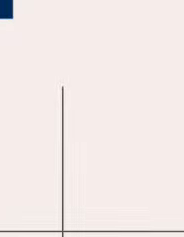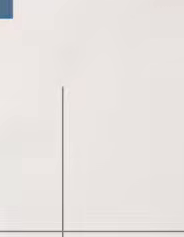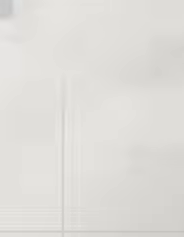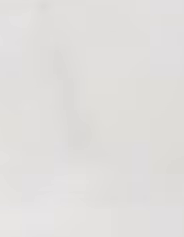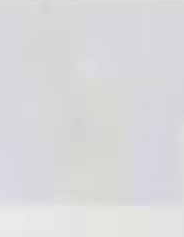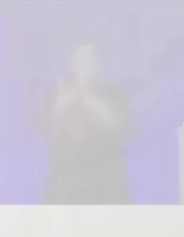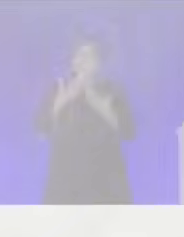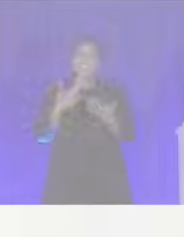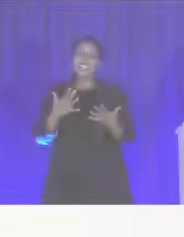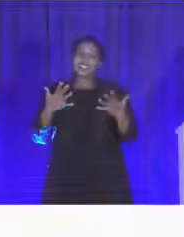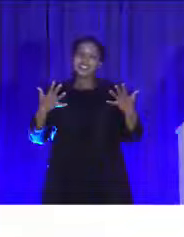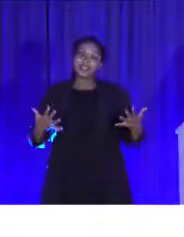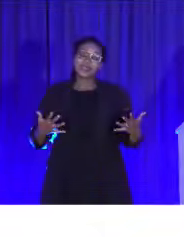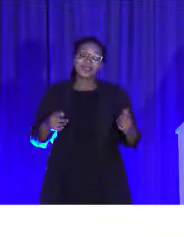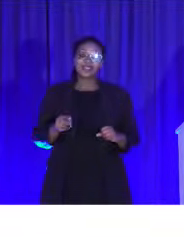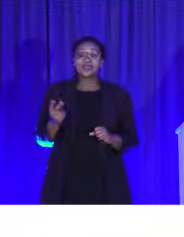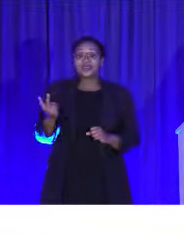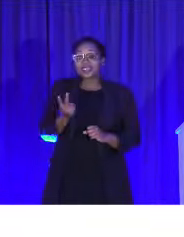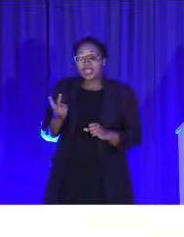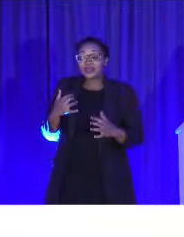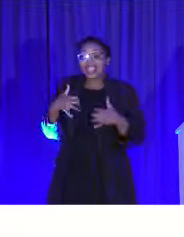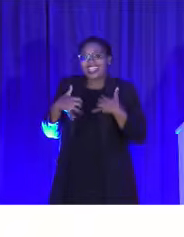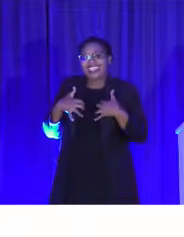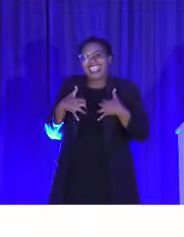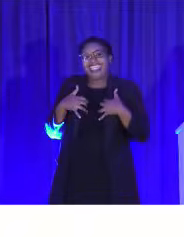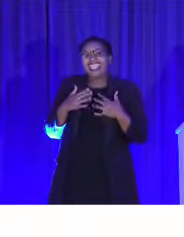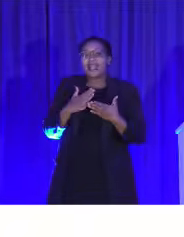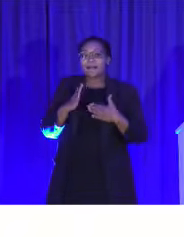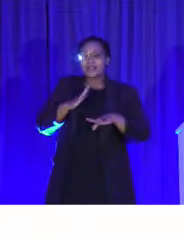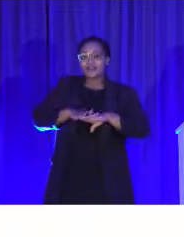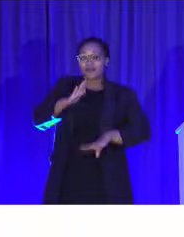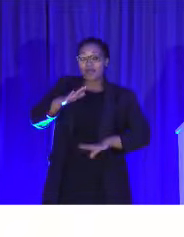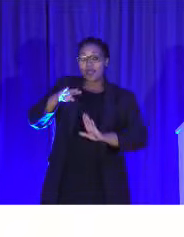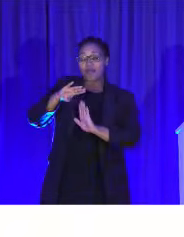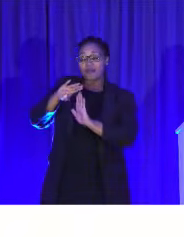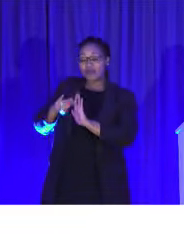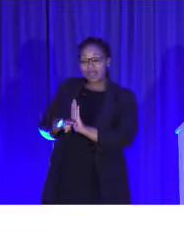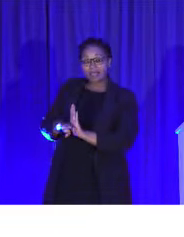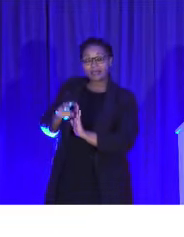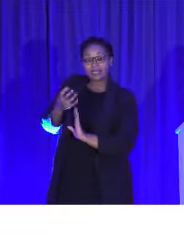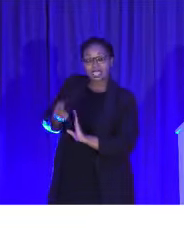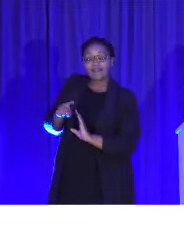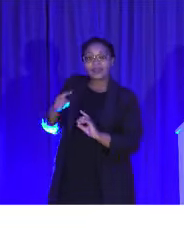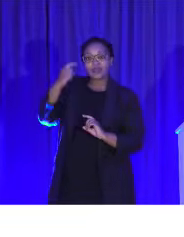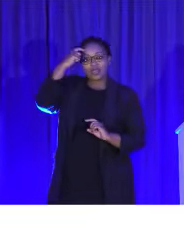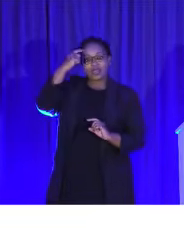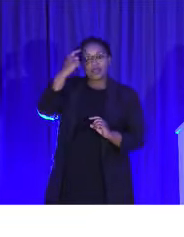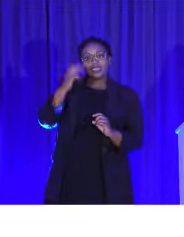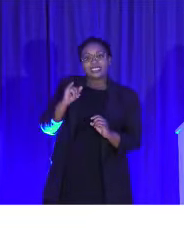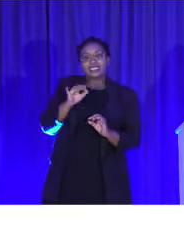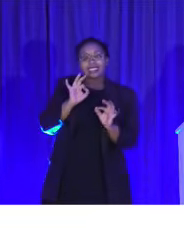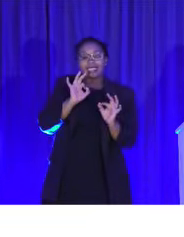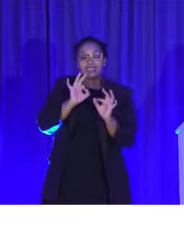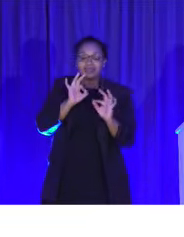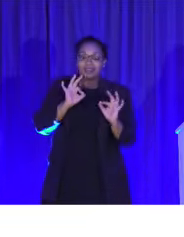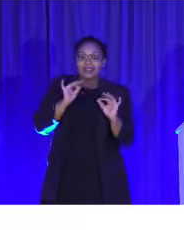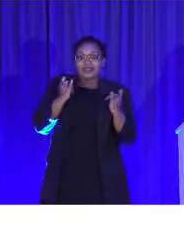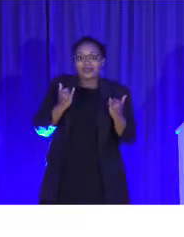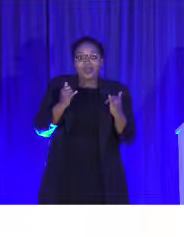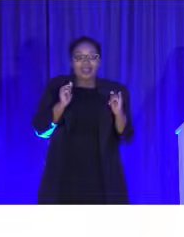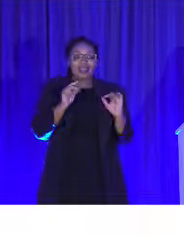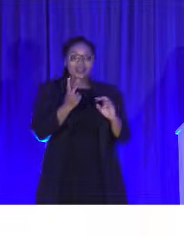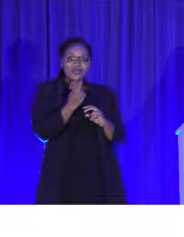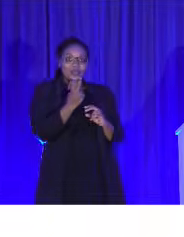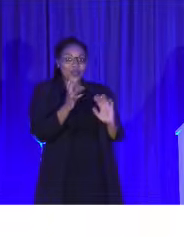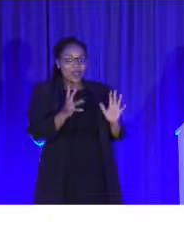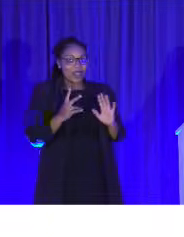Thank you so much. So those are two exciting part of many more programming, but we thought we'd give you a special preview today. Remember